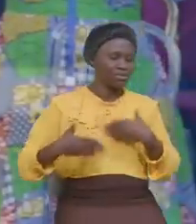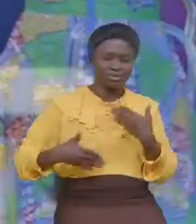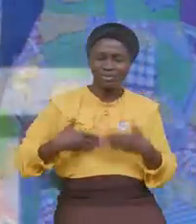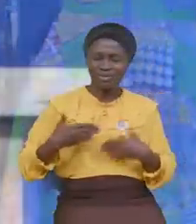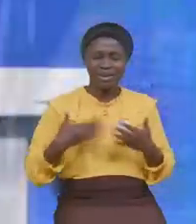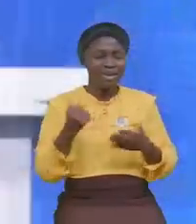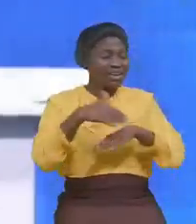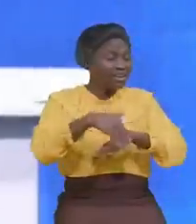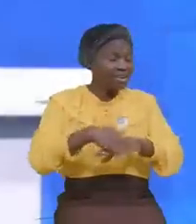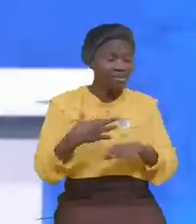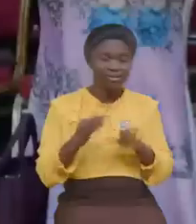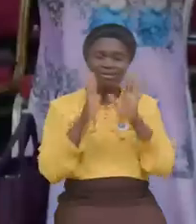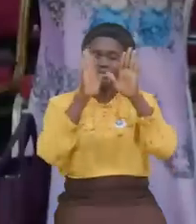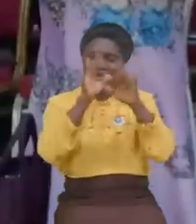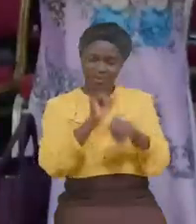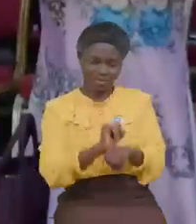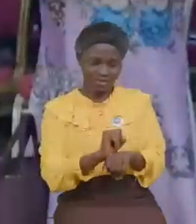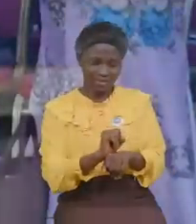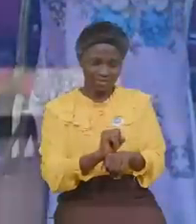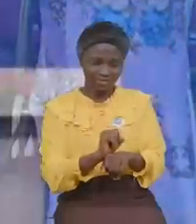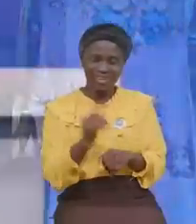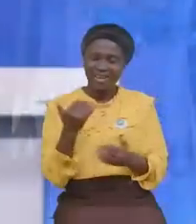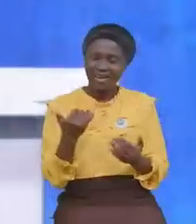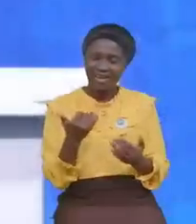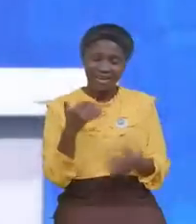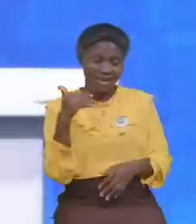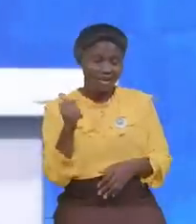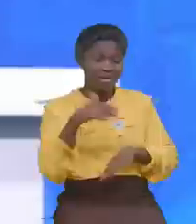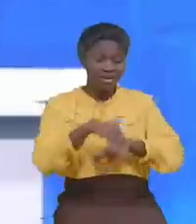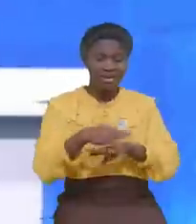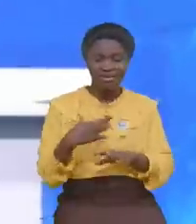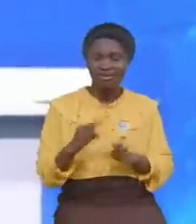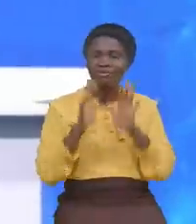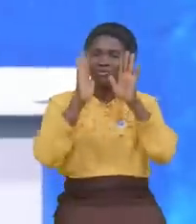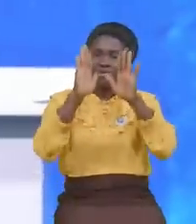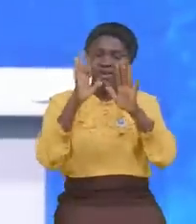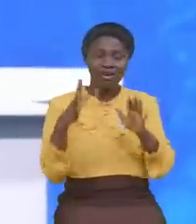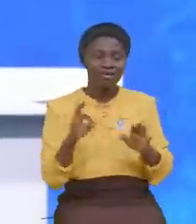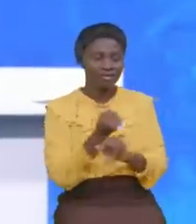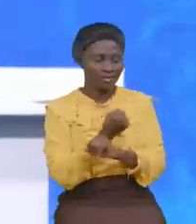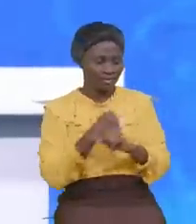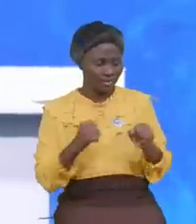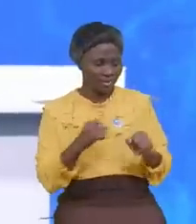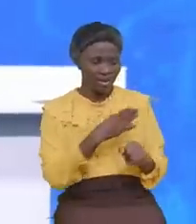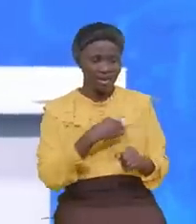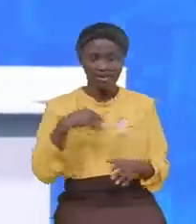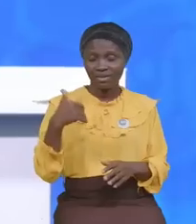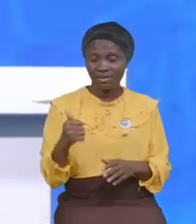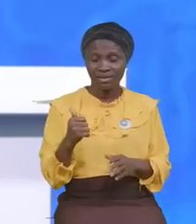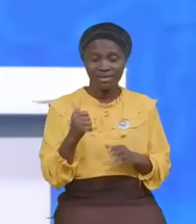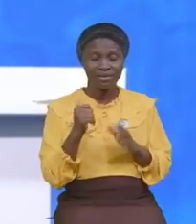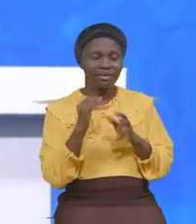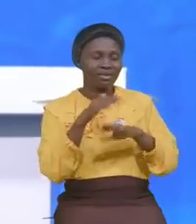of miracles, a night of the wonder of salvation, and a night of the wonder